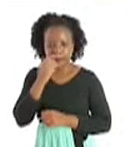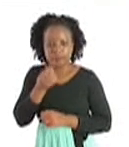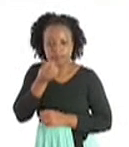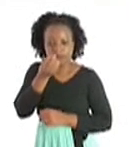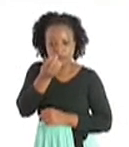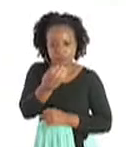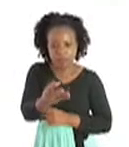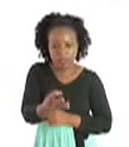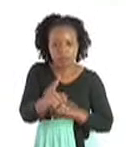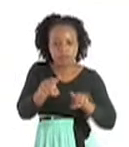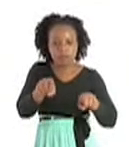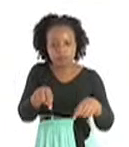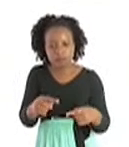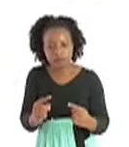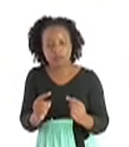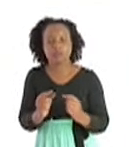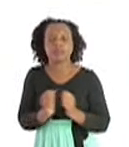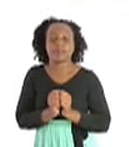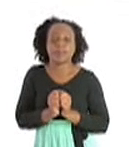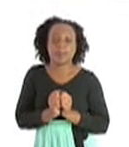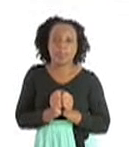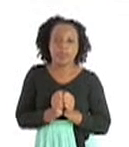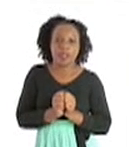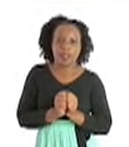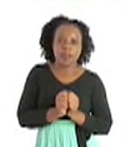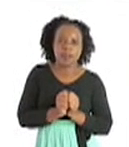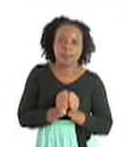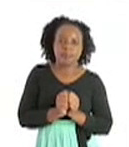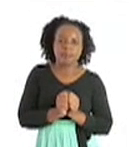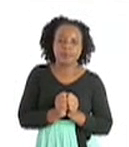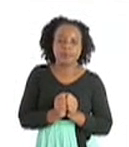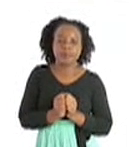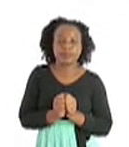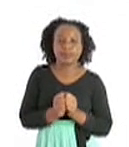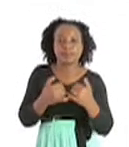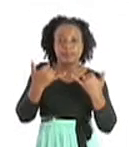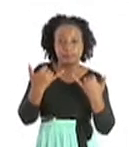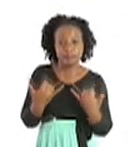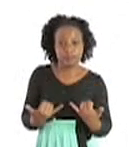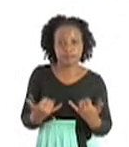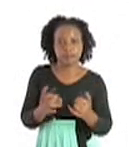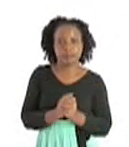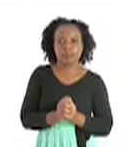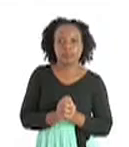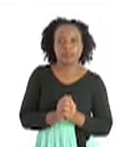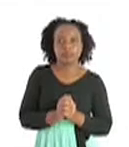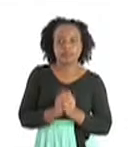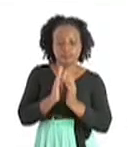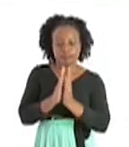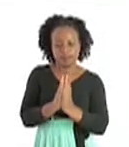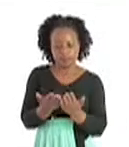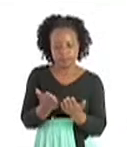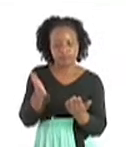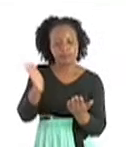given a name. Right. Now, let us turn on page